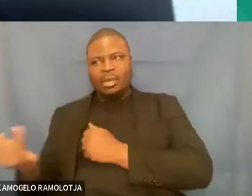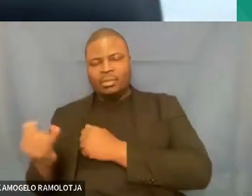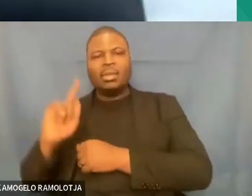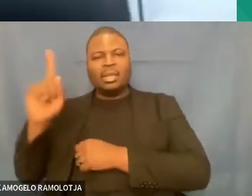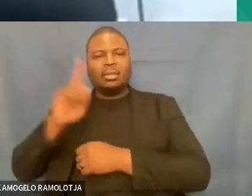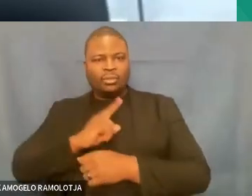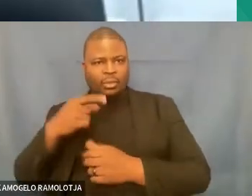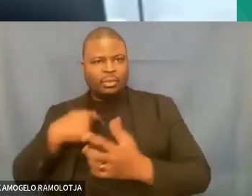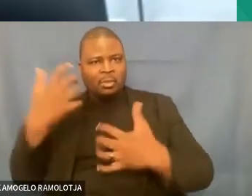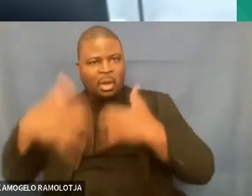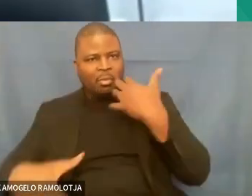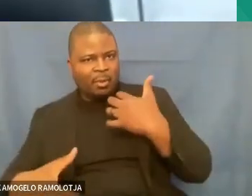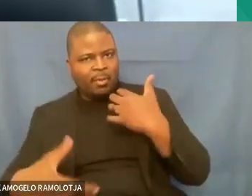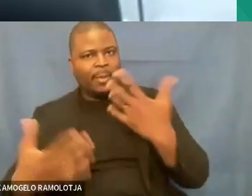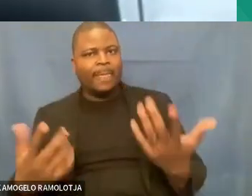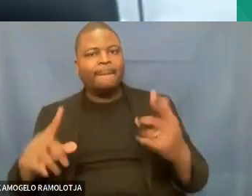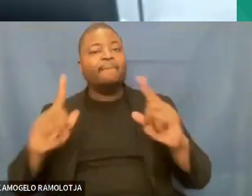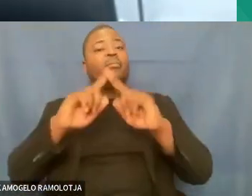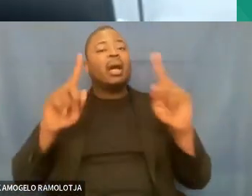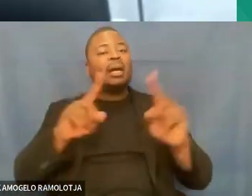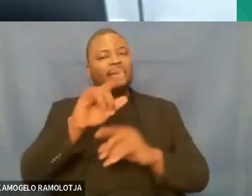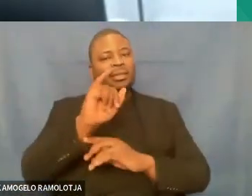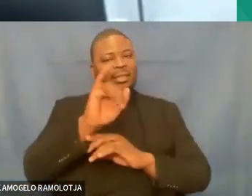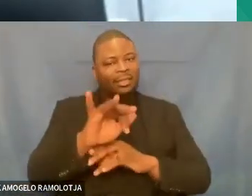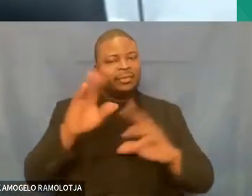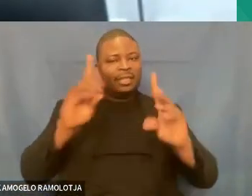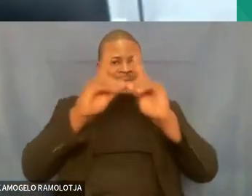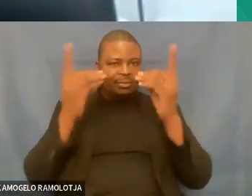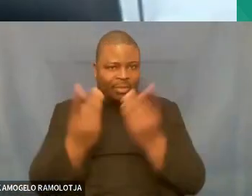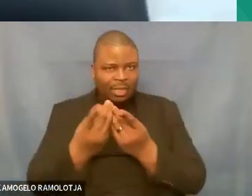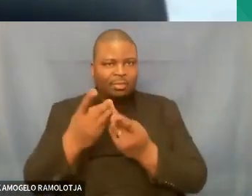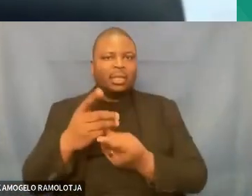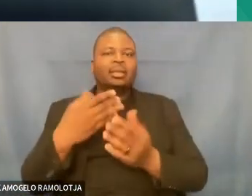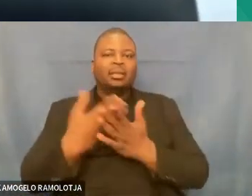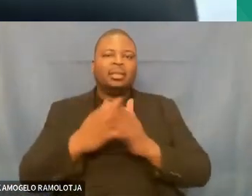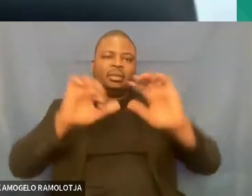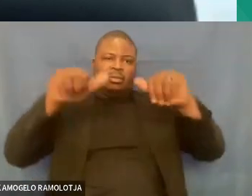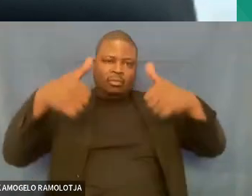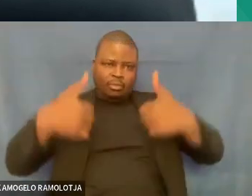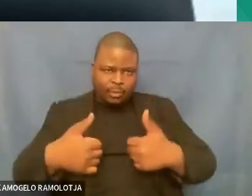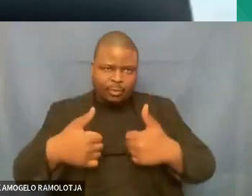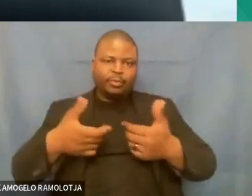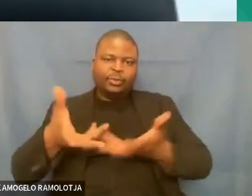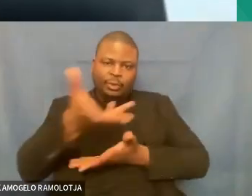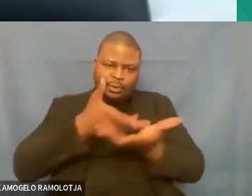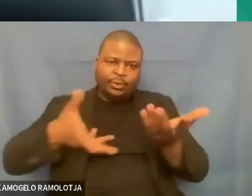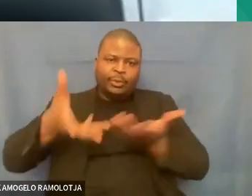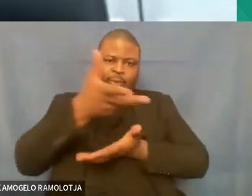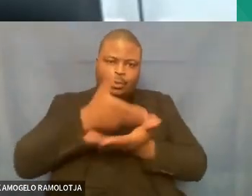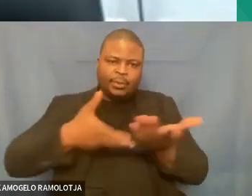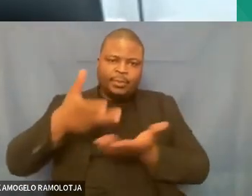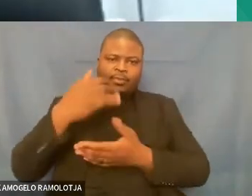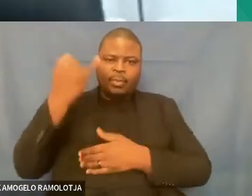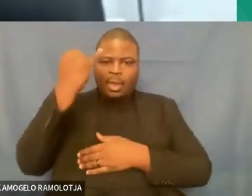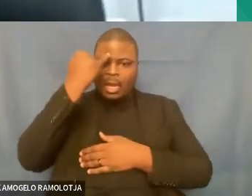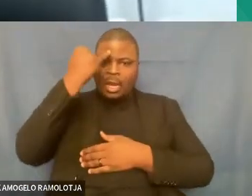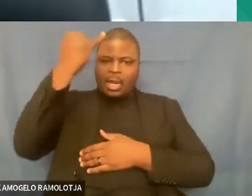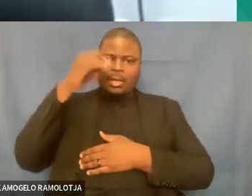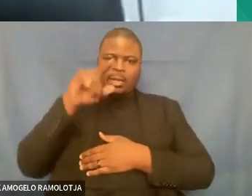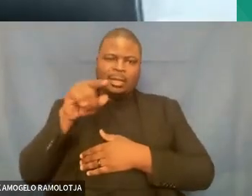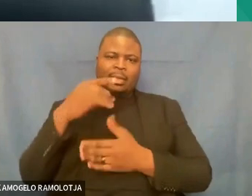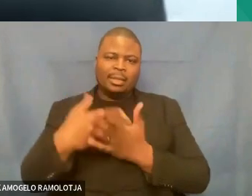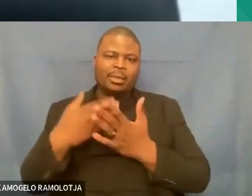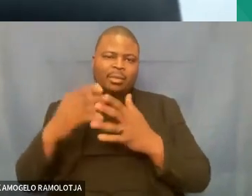as a department and decide that this is how we're going to do things? Or did we actually consult not only our partners in